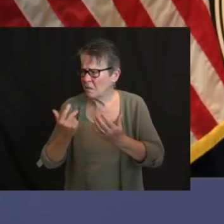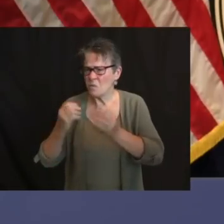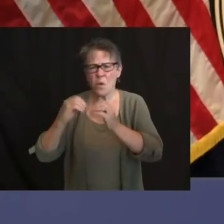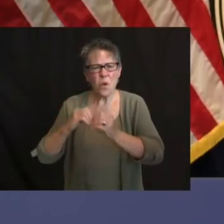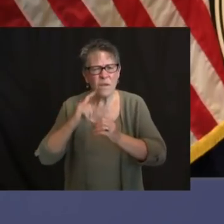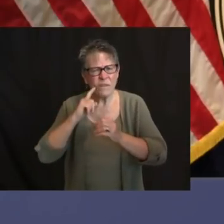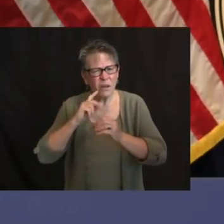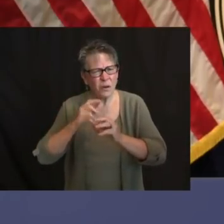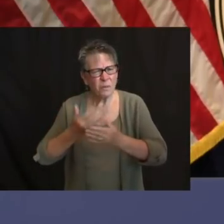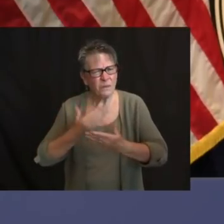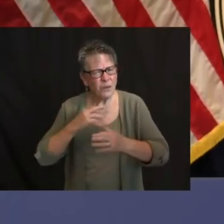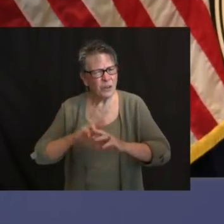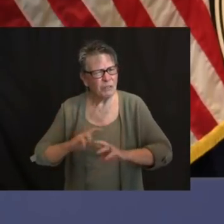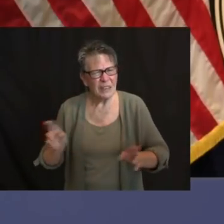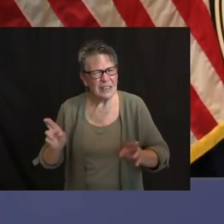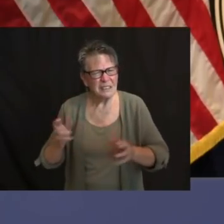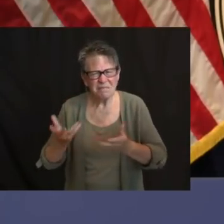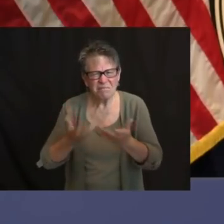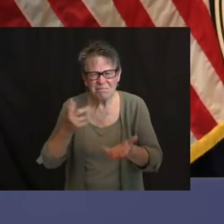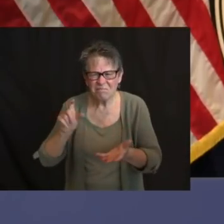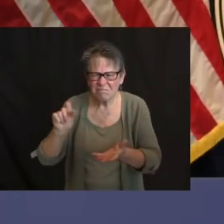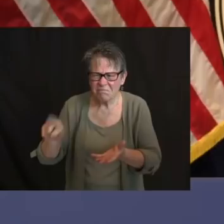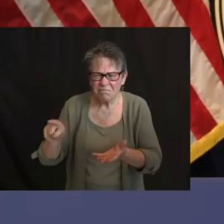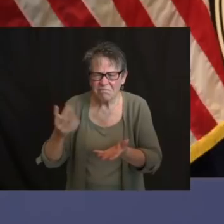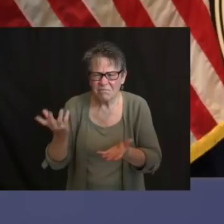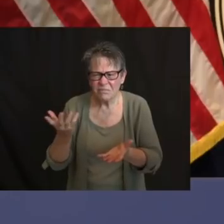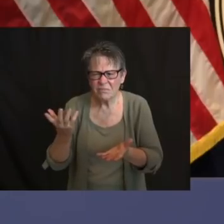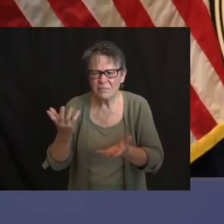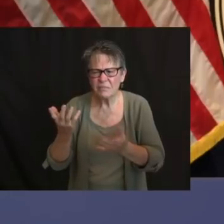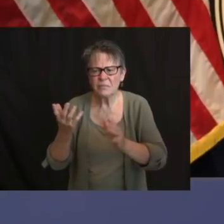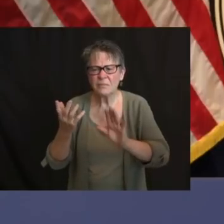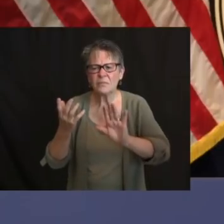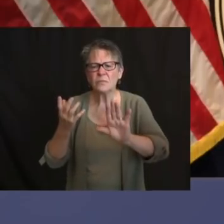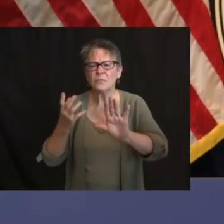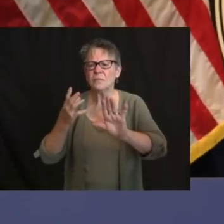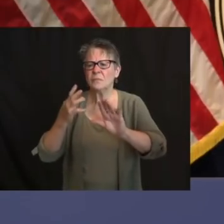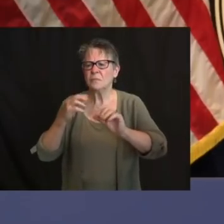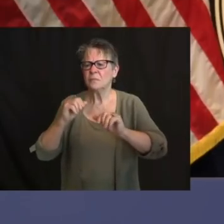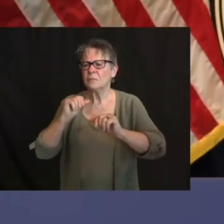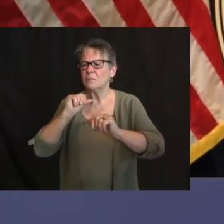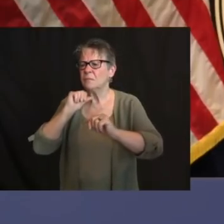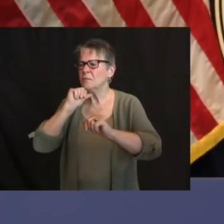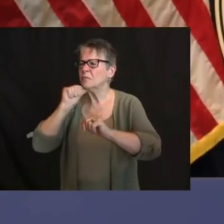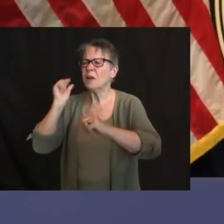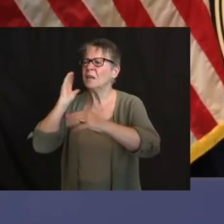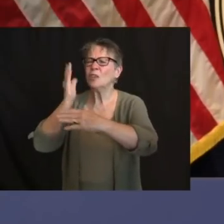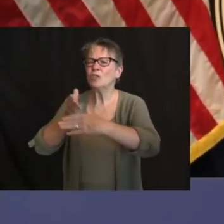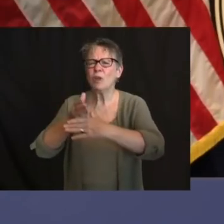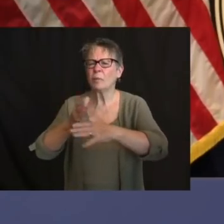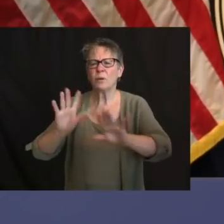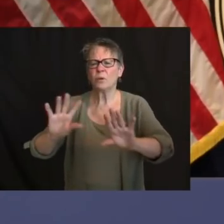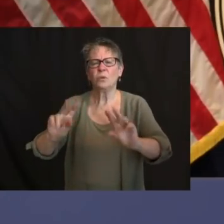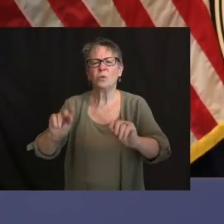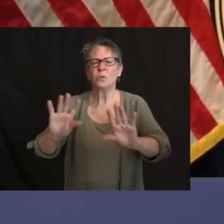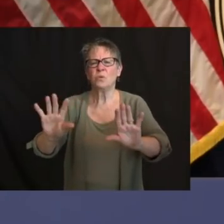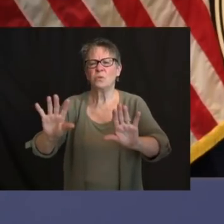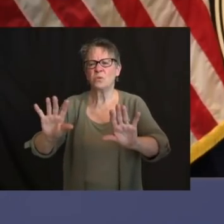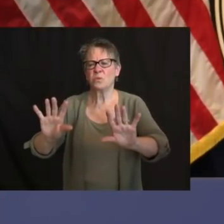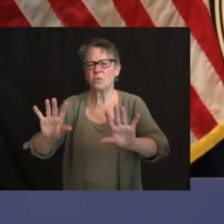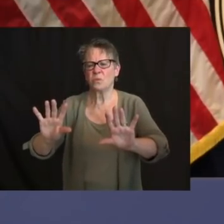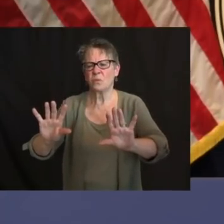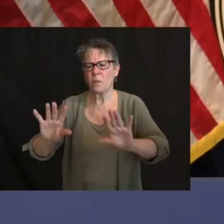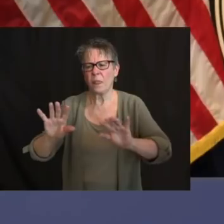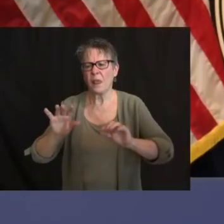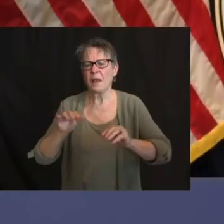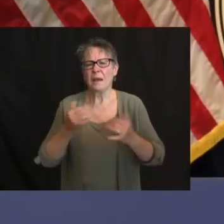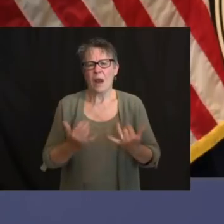I would just, not to interrupt you, I'd argue with that premise. There'll be people on the ground in addition to the 900 local